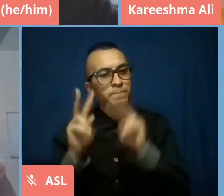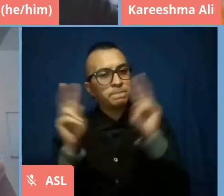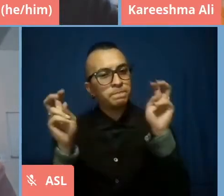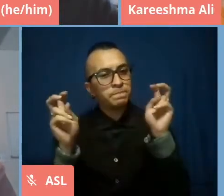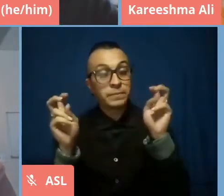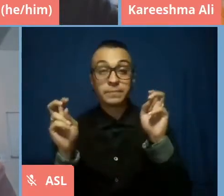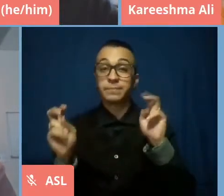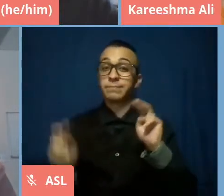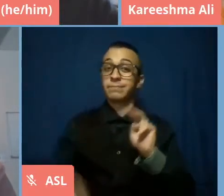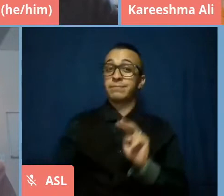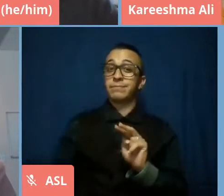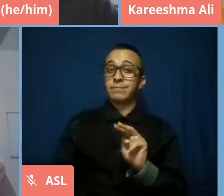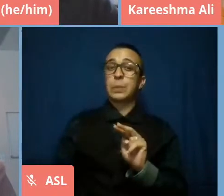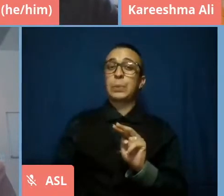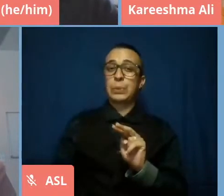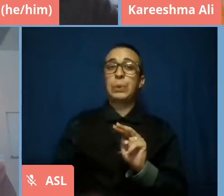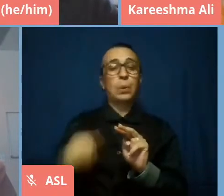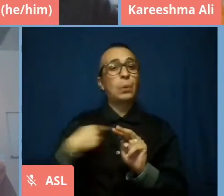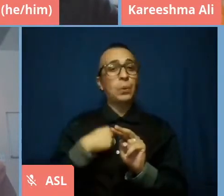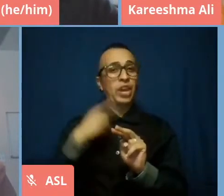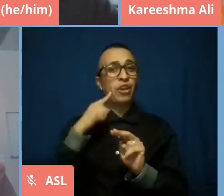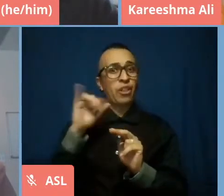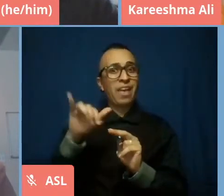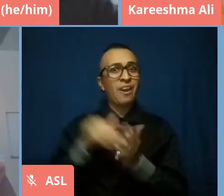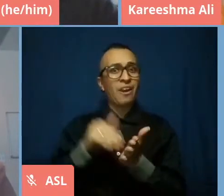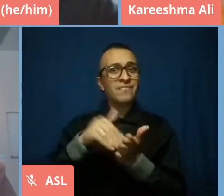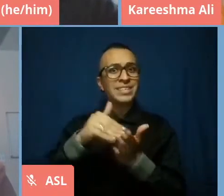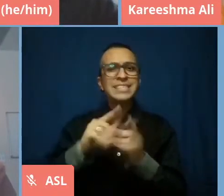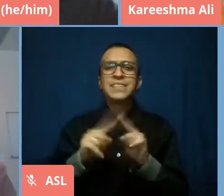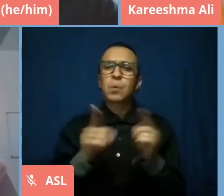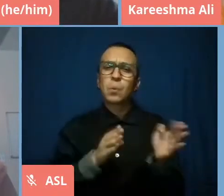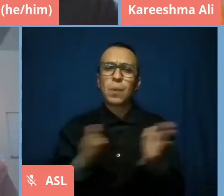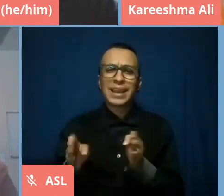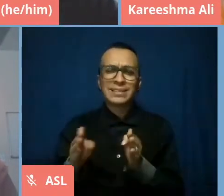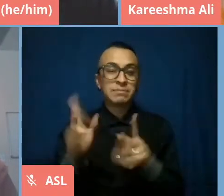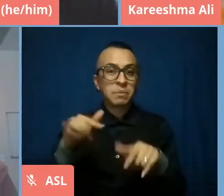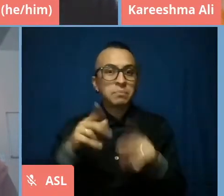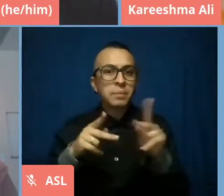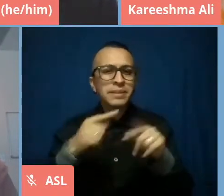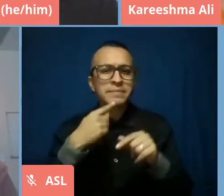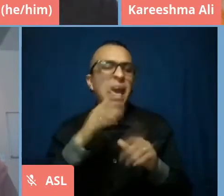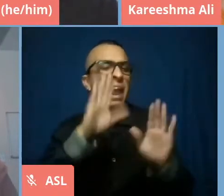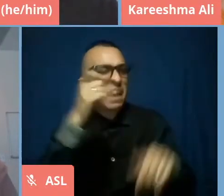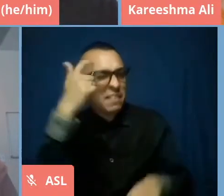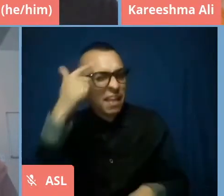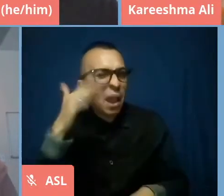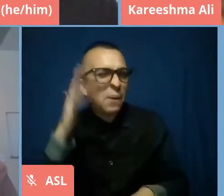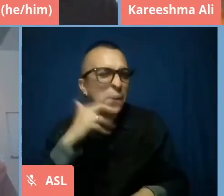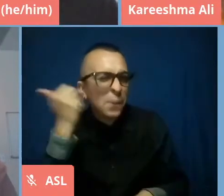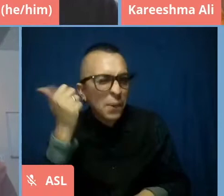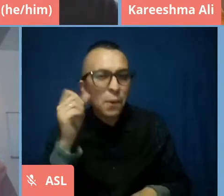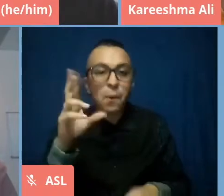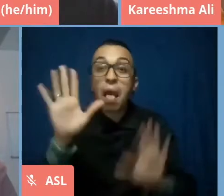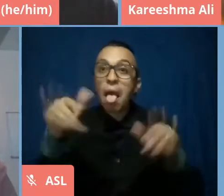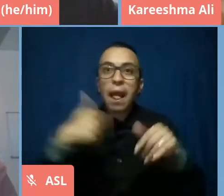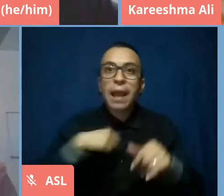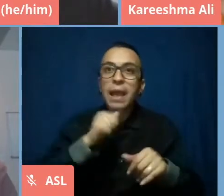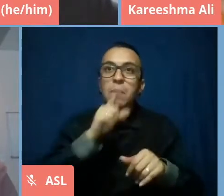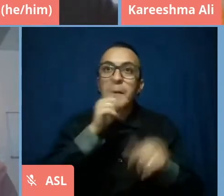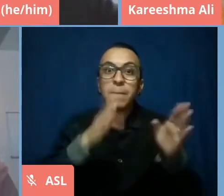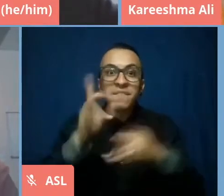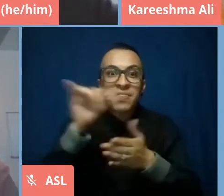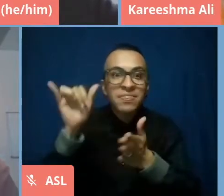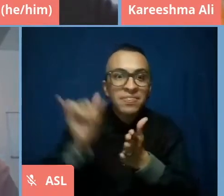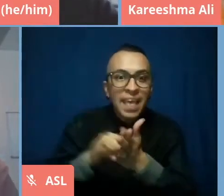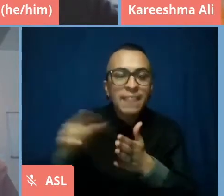that a lot in different ways. I never thought I would get old, or the fact that I didn't really plan for this. She said,